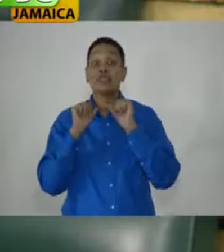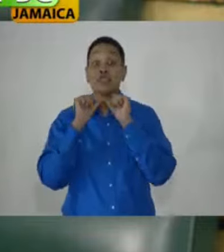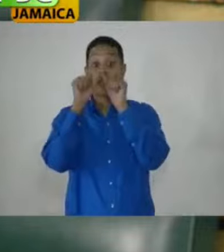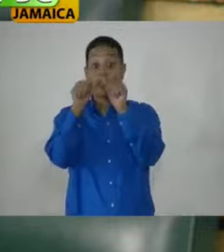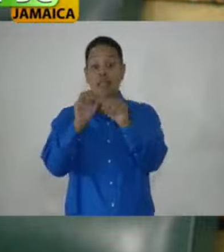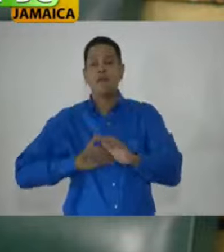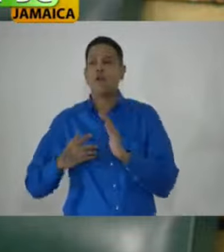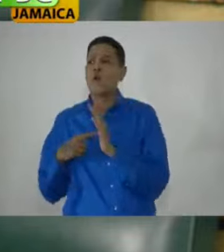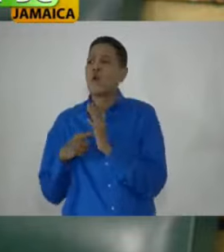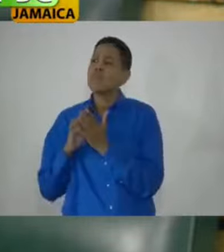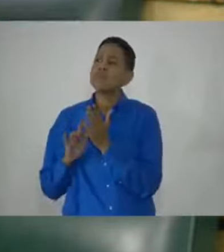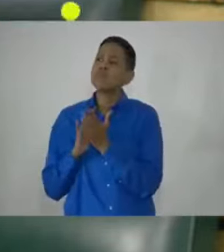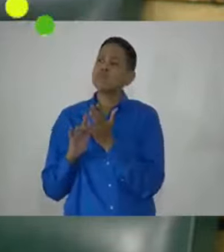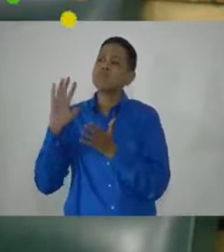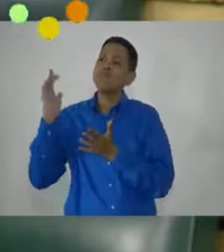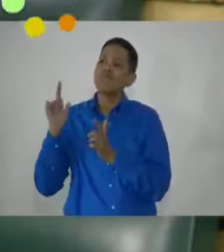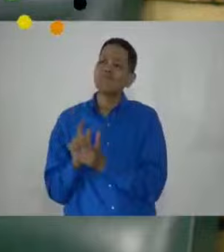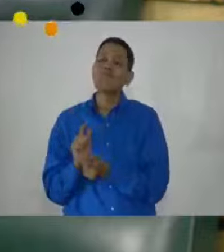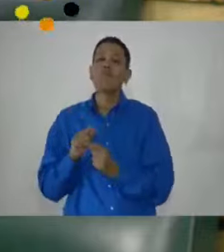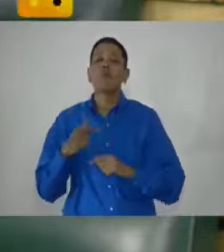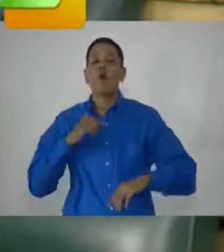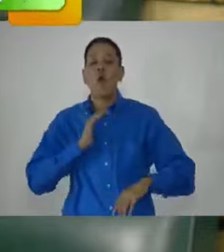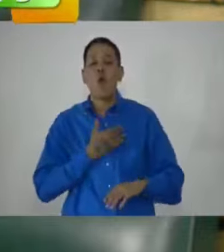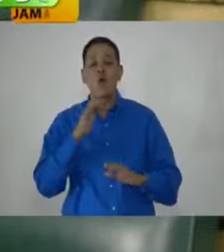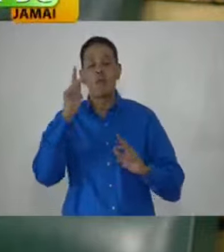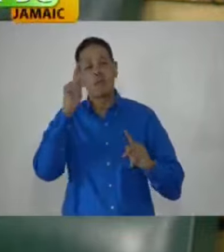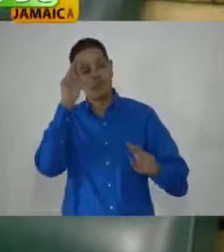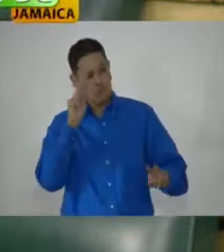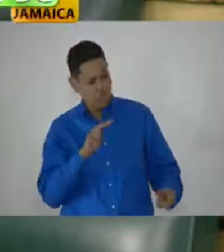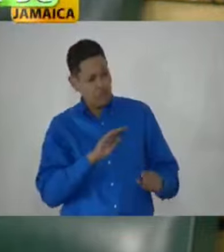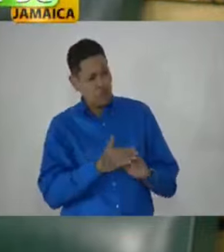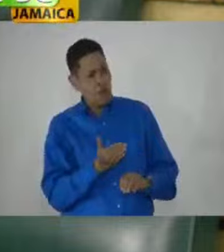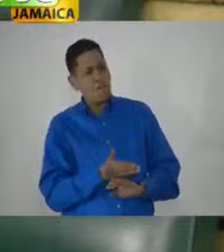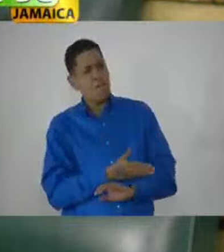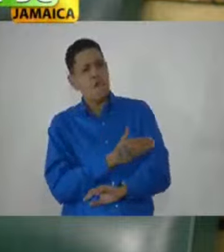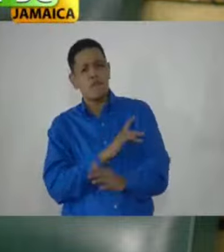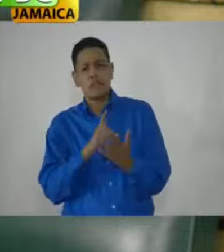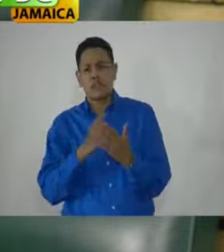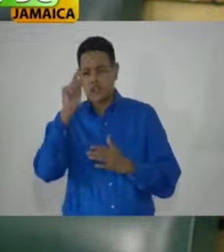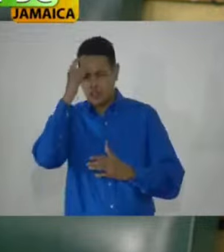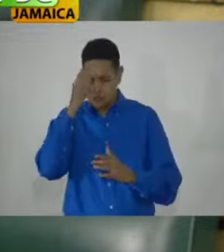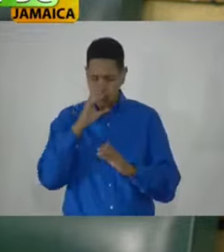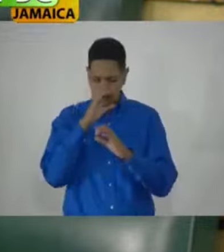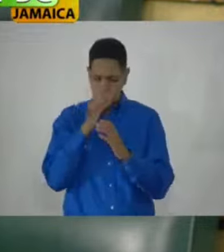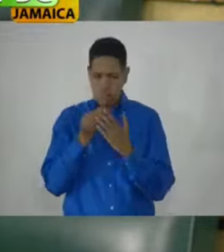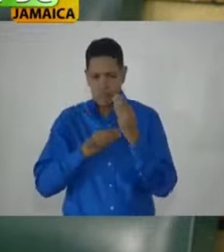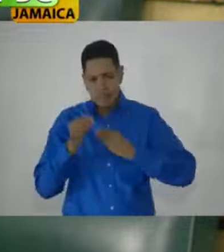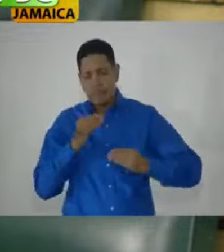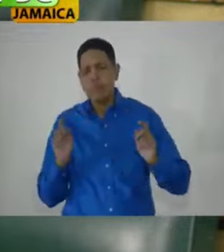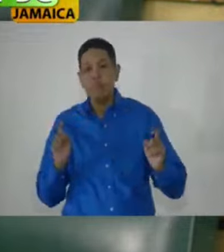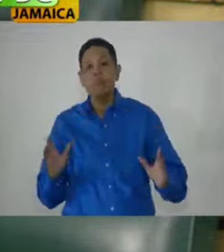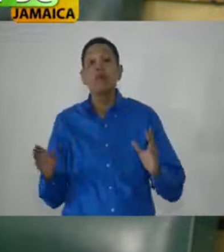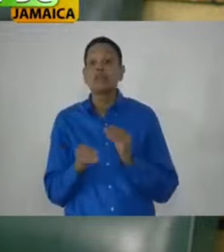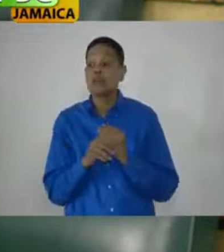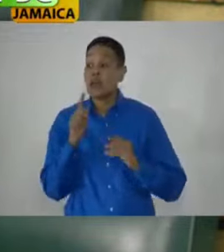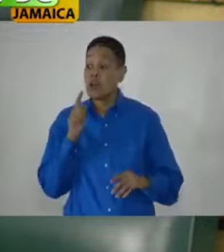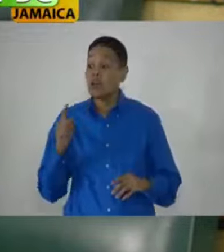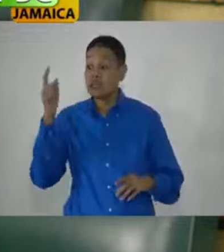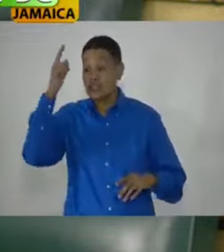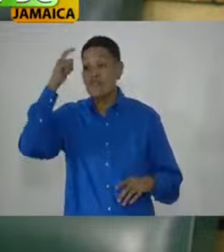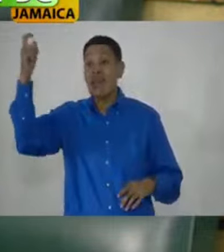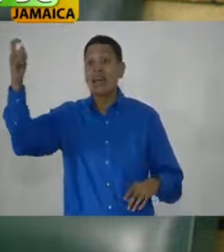national debt, and our hard-earned reputation for central government's prudent financial management on the fantasy